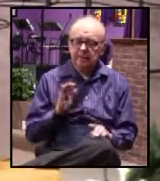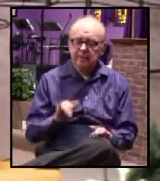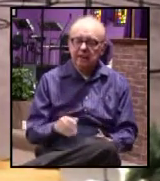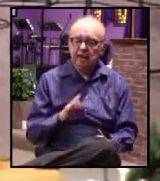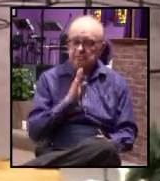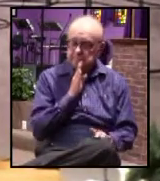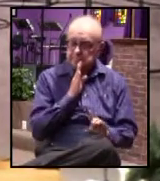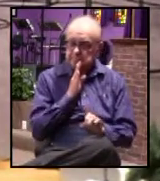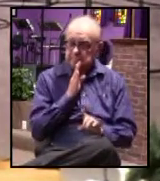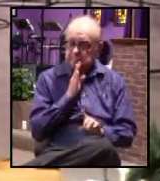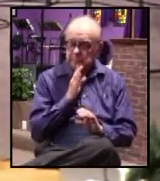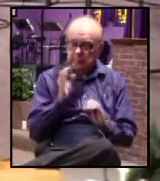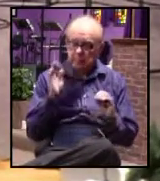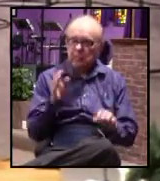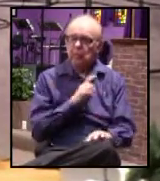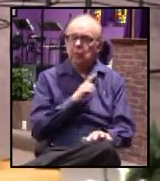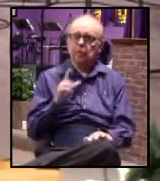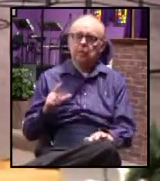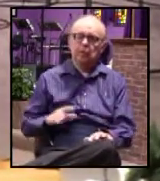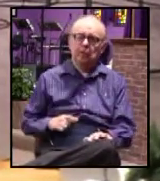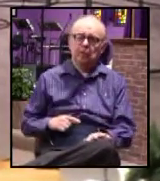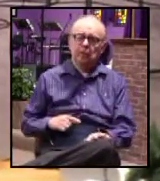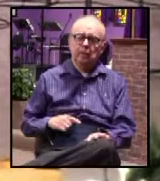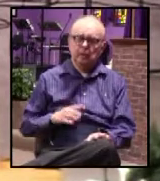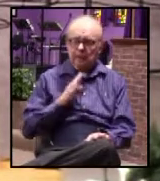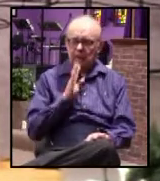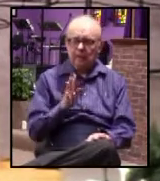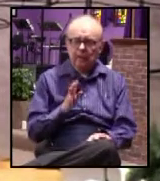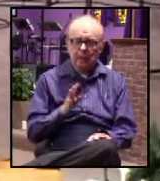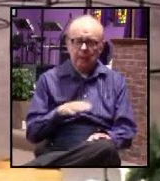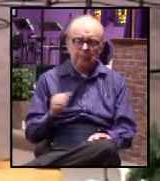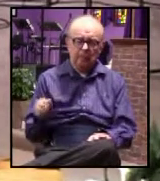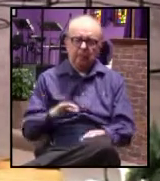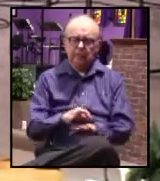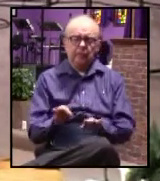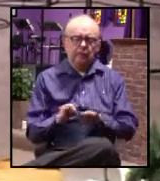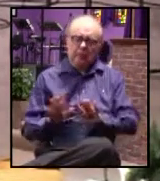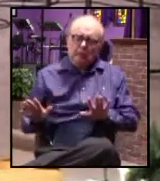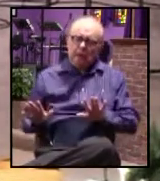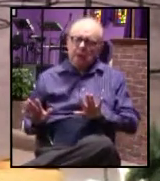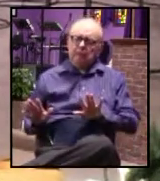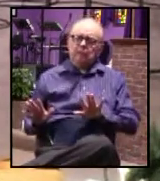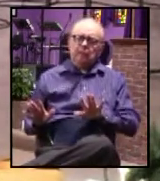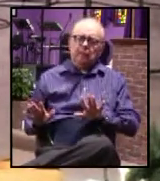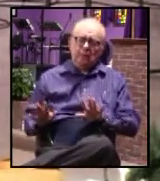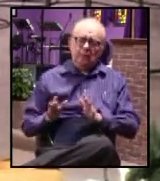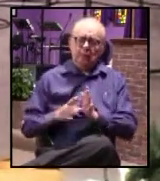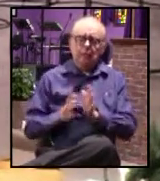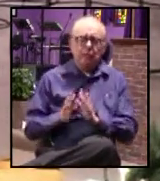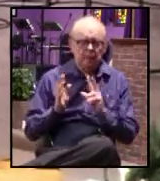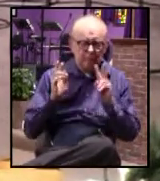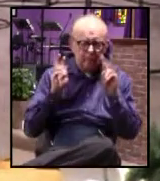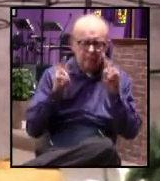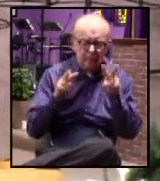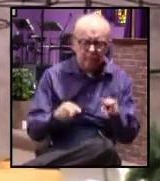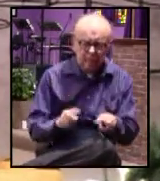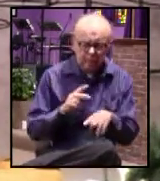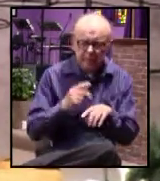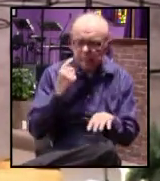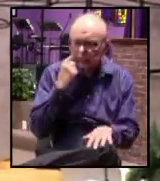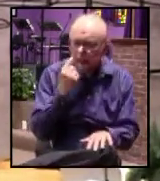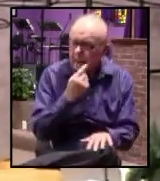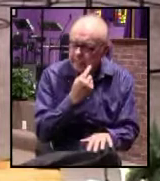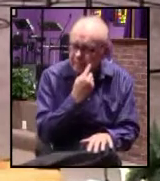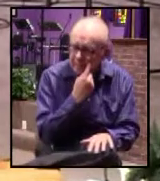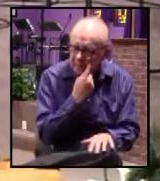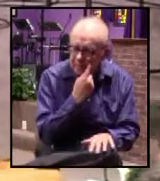anymore. "No, Lord," he blurted out as he pulled his feet away. Then Jesus looked deeply into Peter's